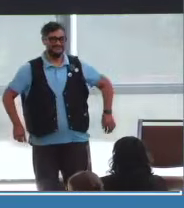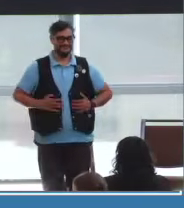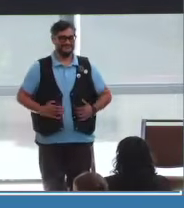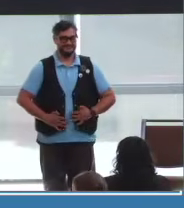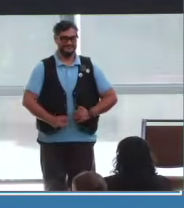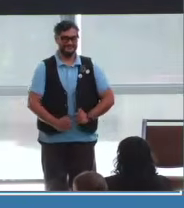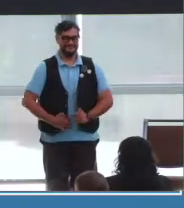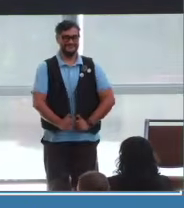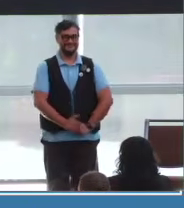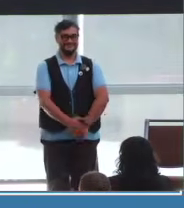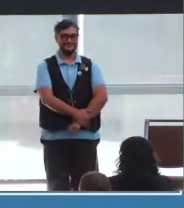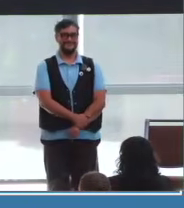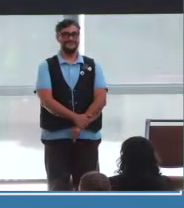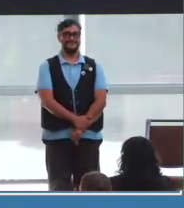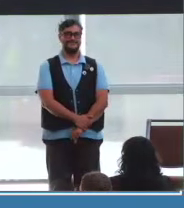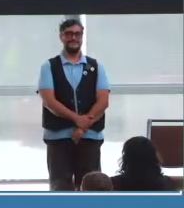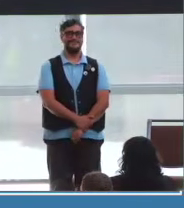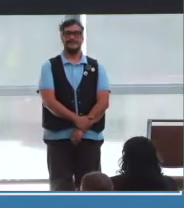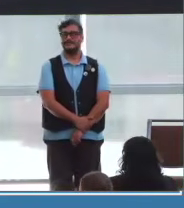Oops.